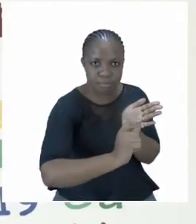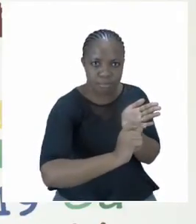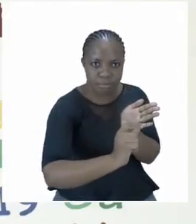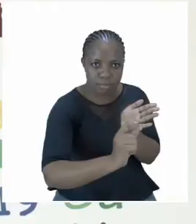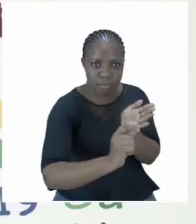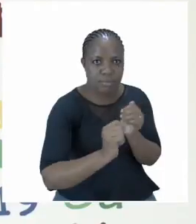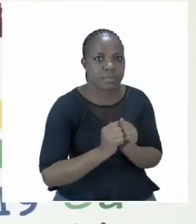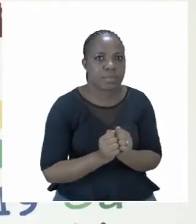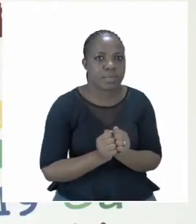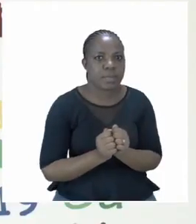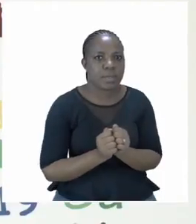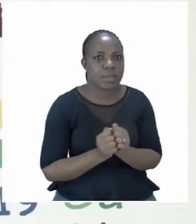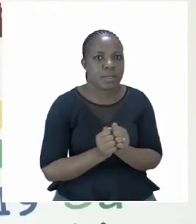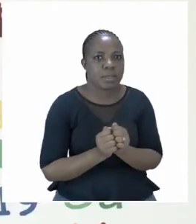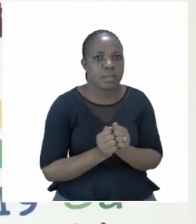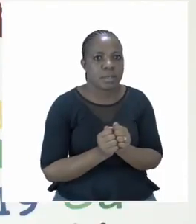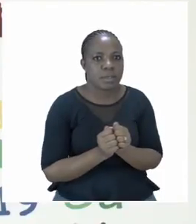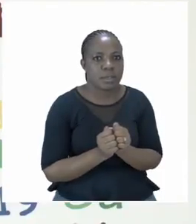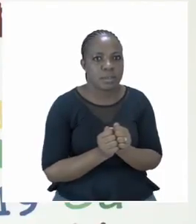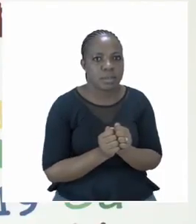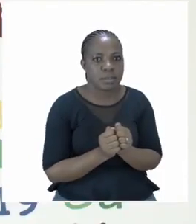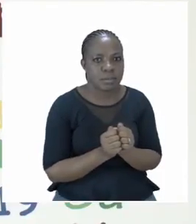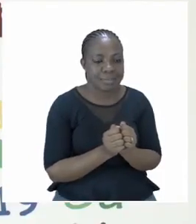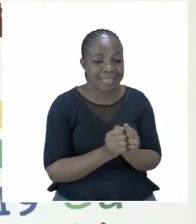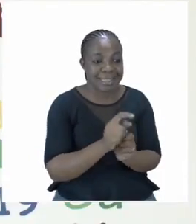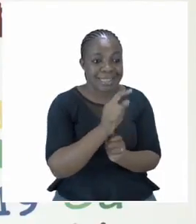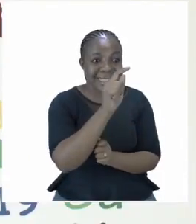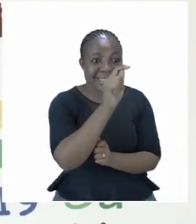my capital letter